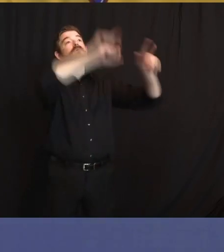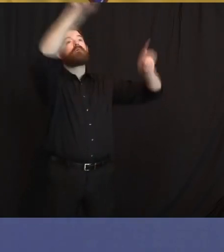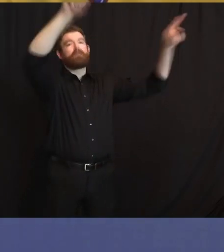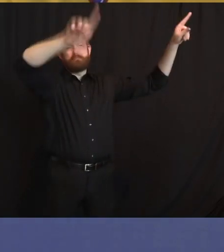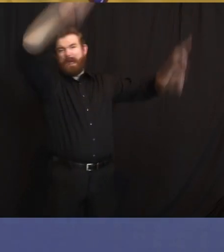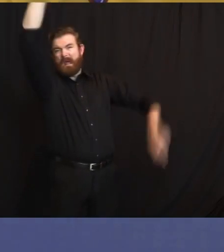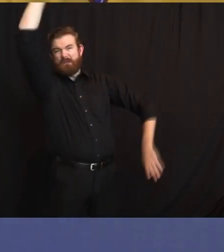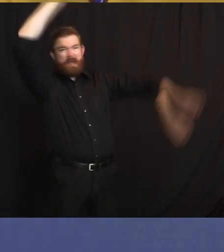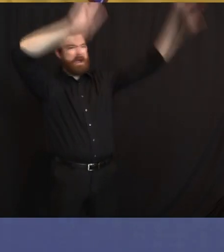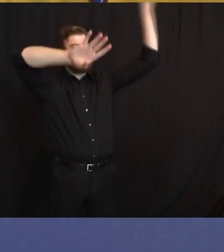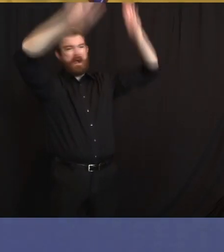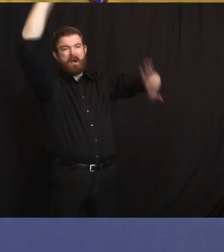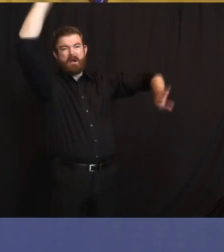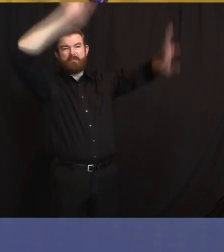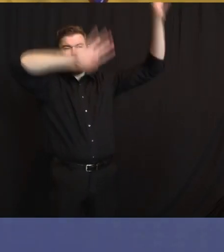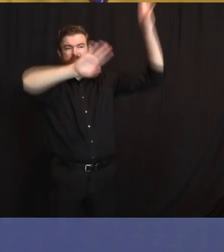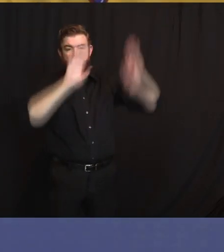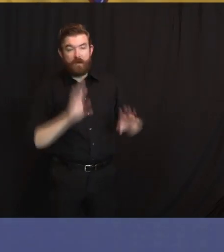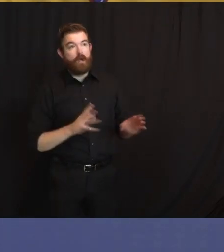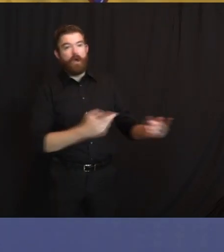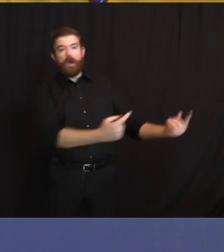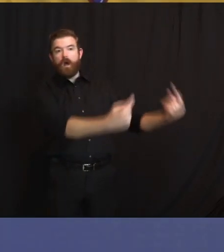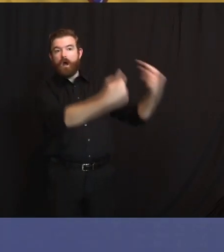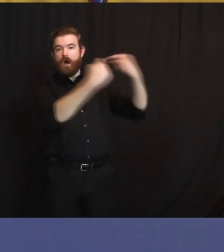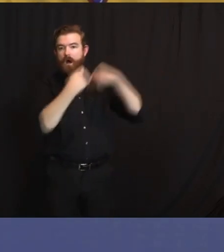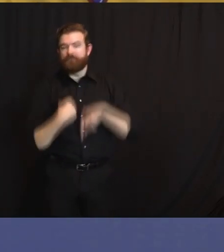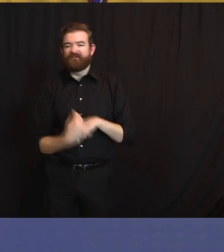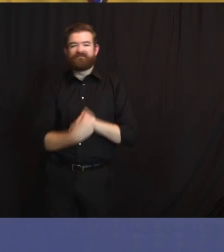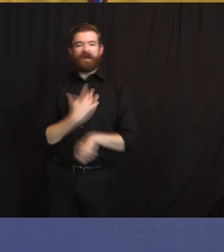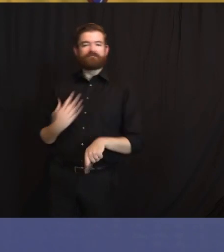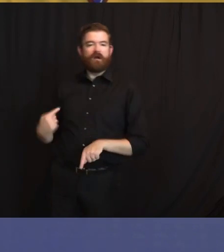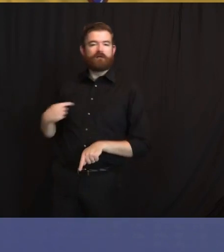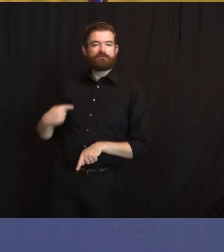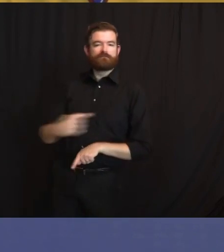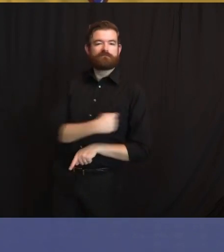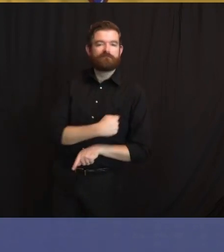prospect that could come back in here through the back door.